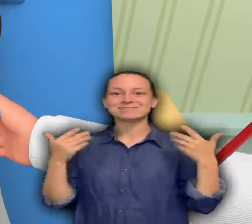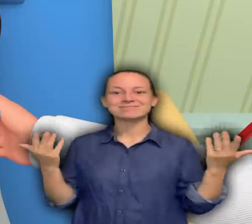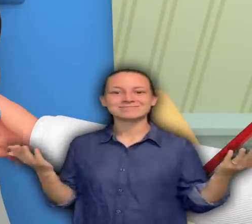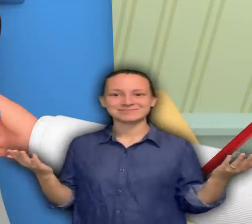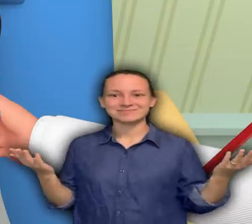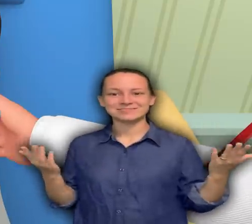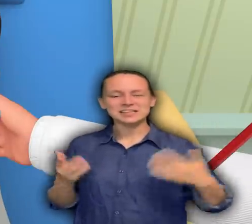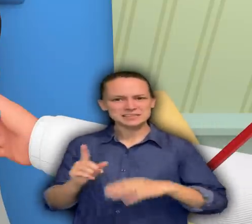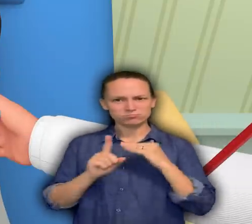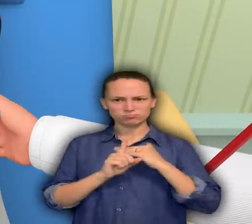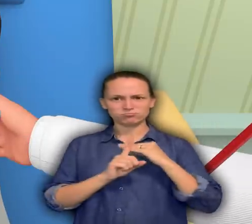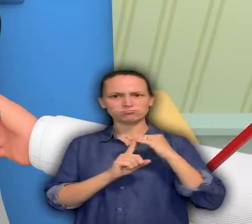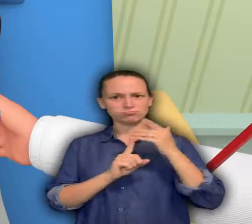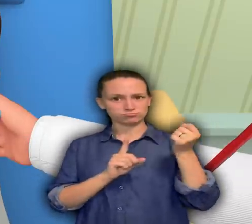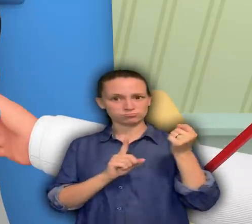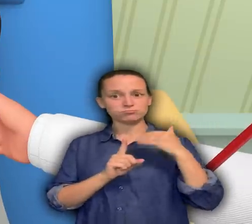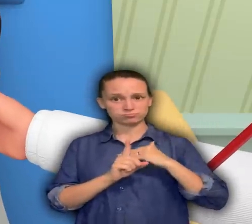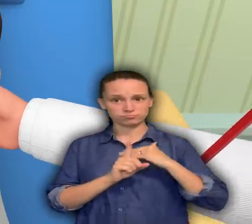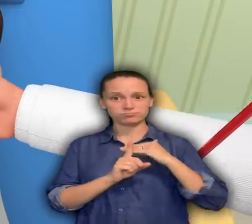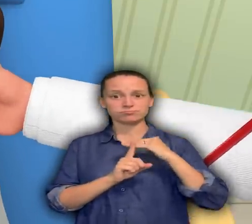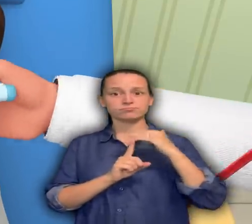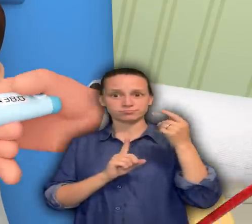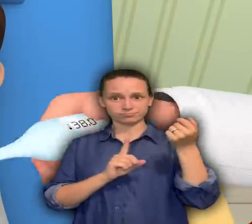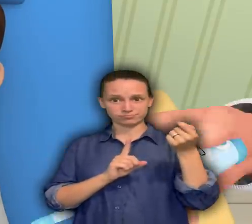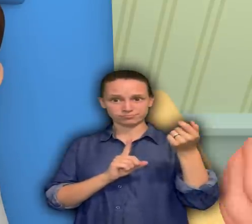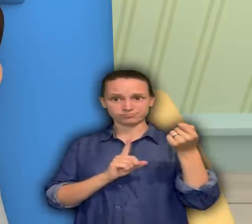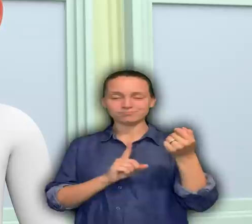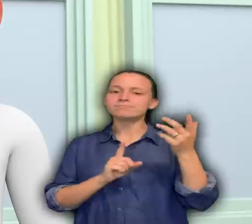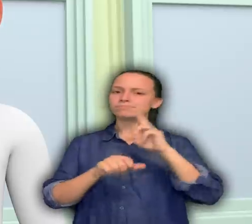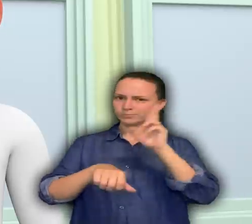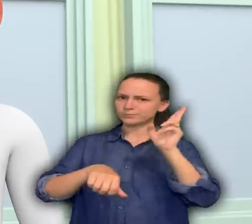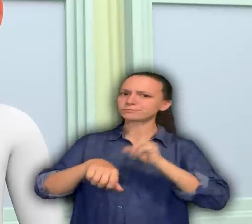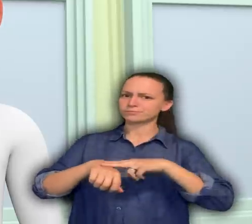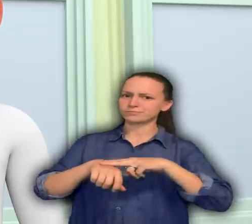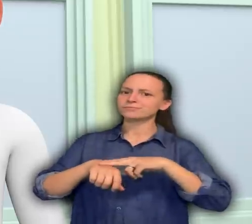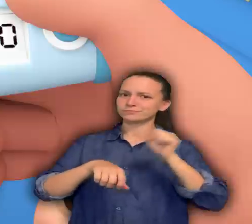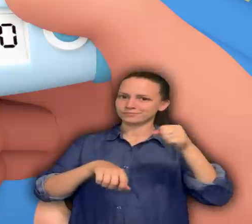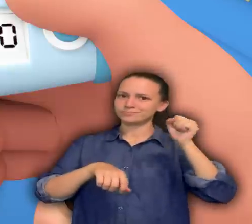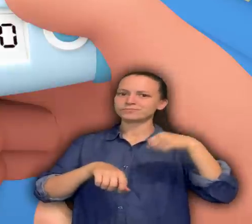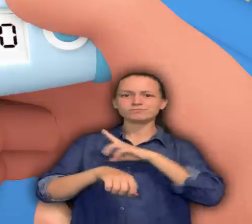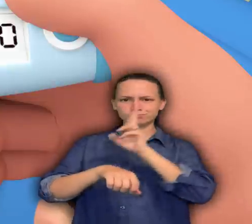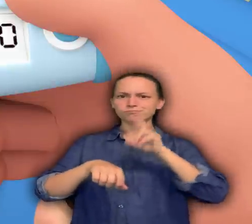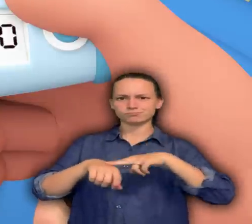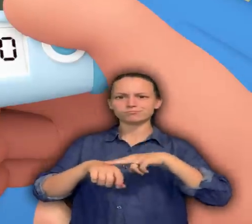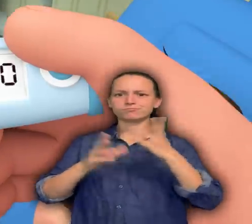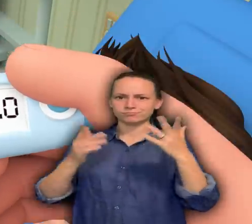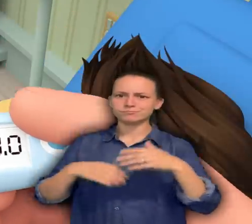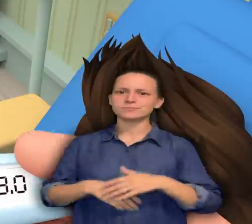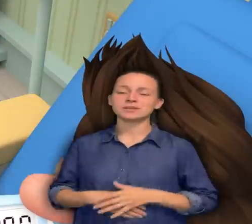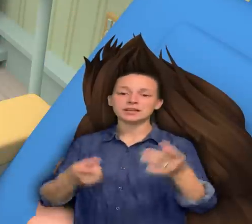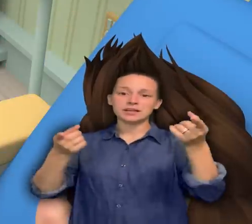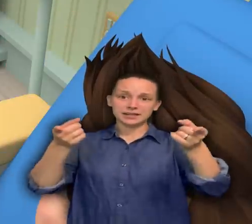temperature it's a little high it's a little high that's quite normal